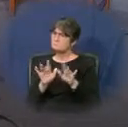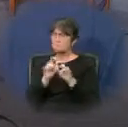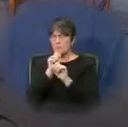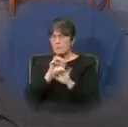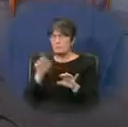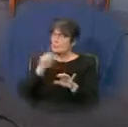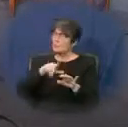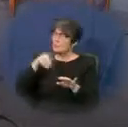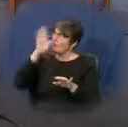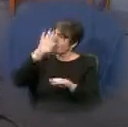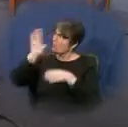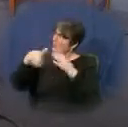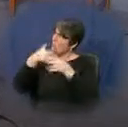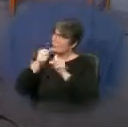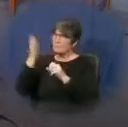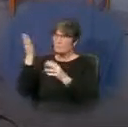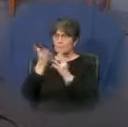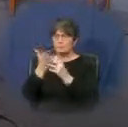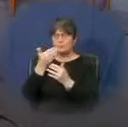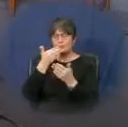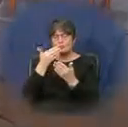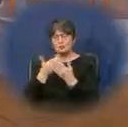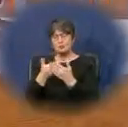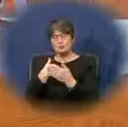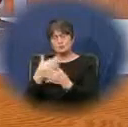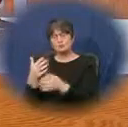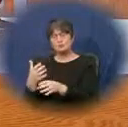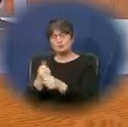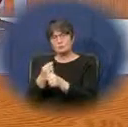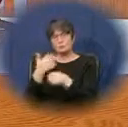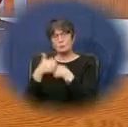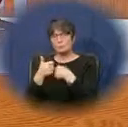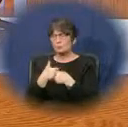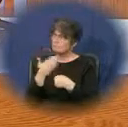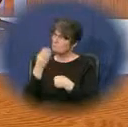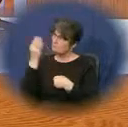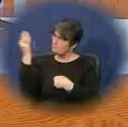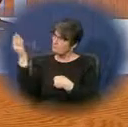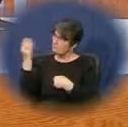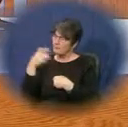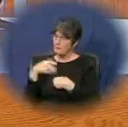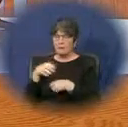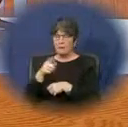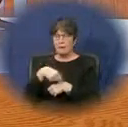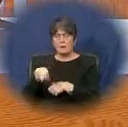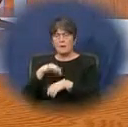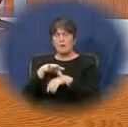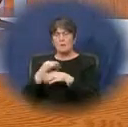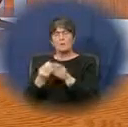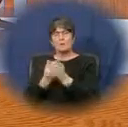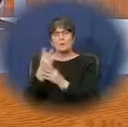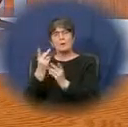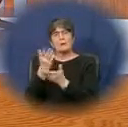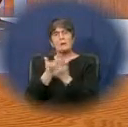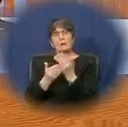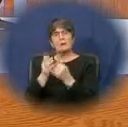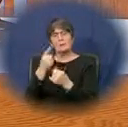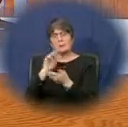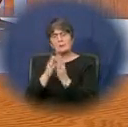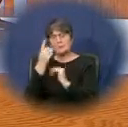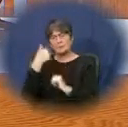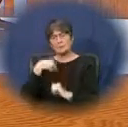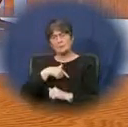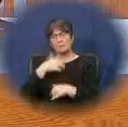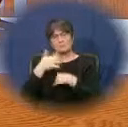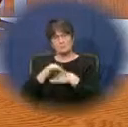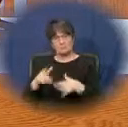Blessed are you, Lord God of all creation, for through your goodness we have received the bread we offer you. Fruit of the earth and work of human hands, it will become for us the bread